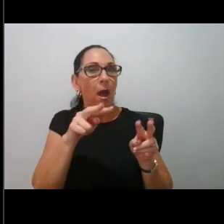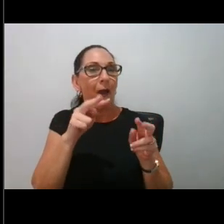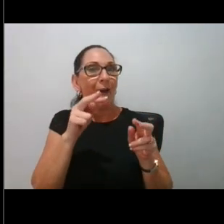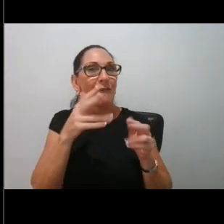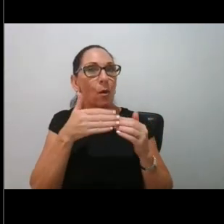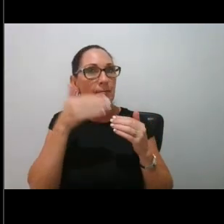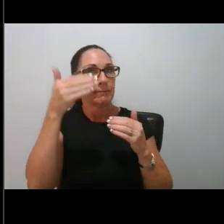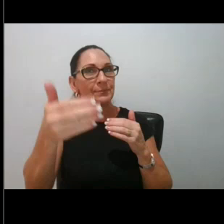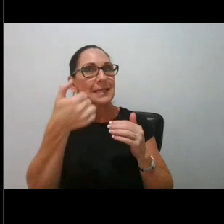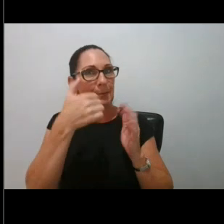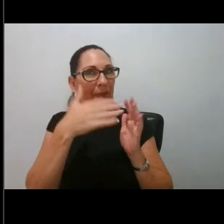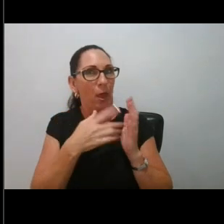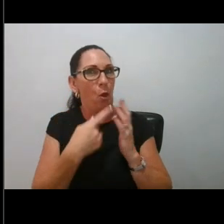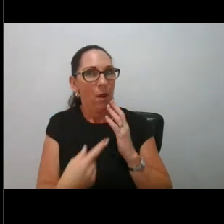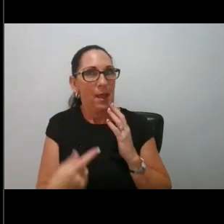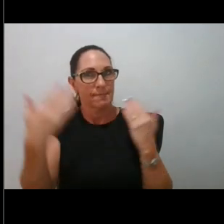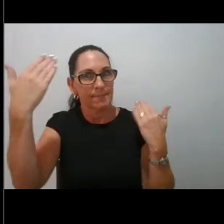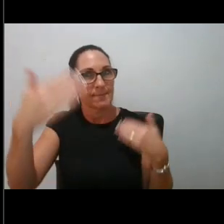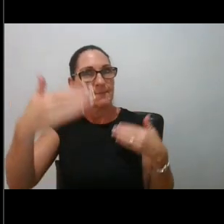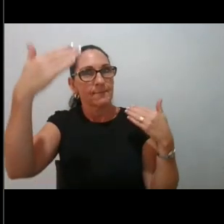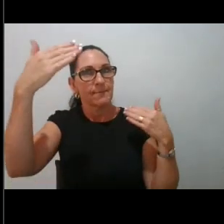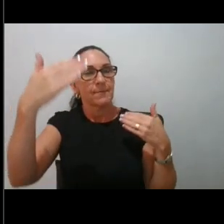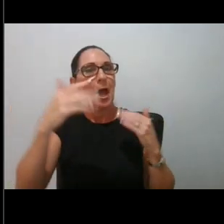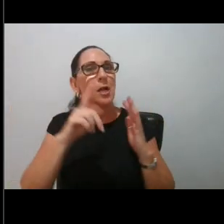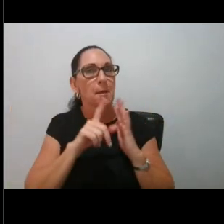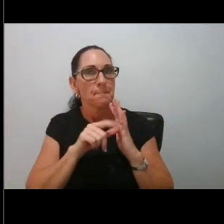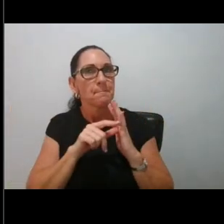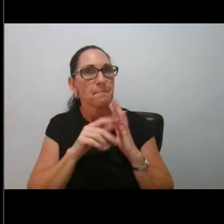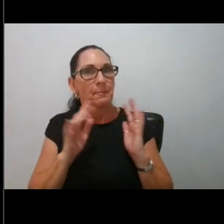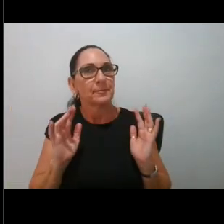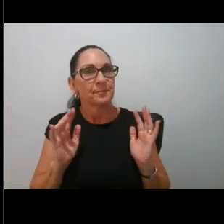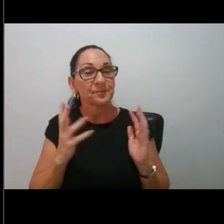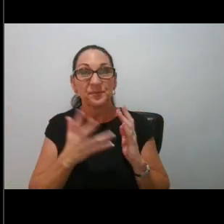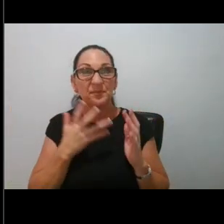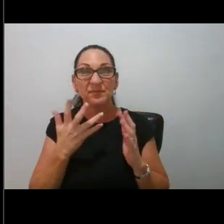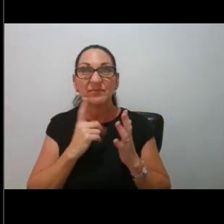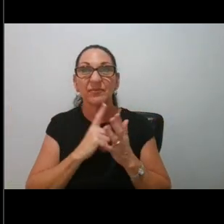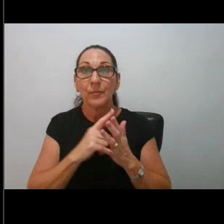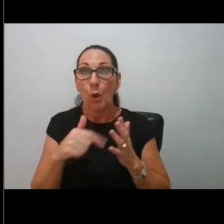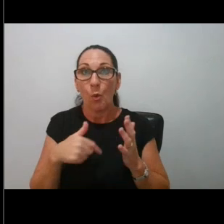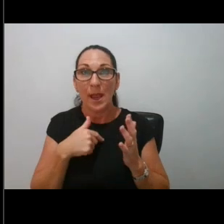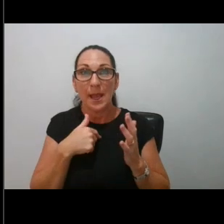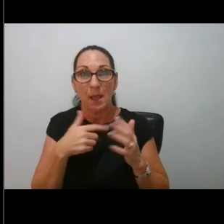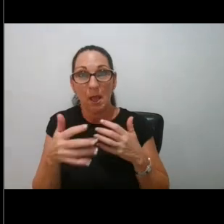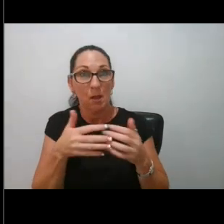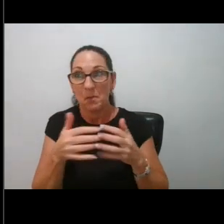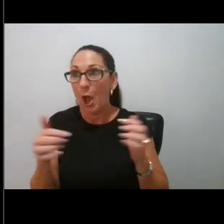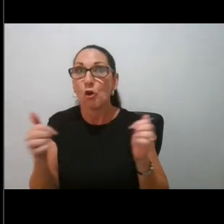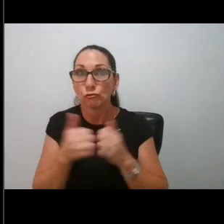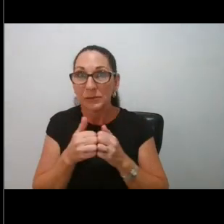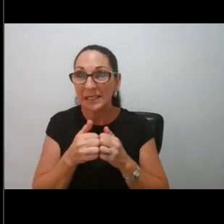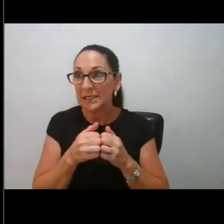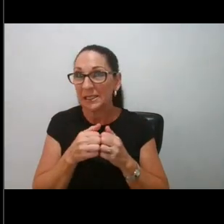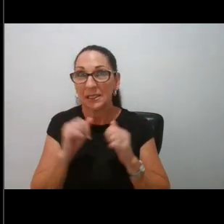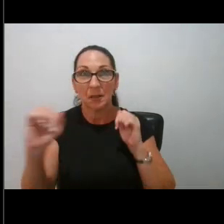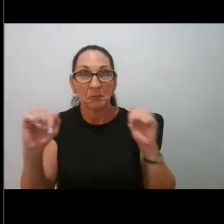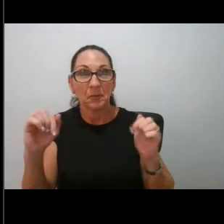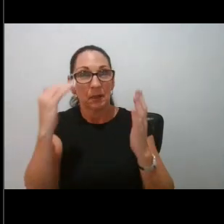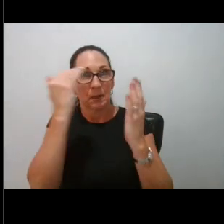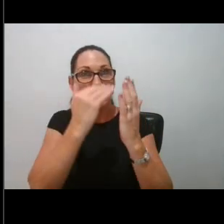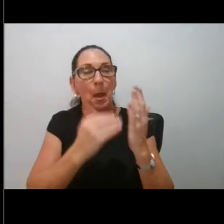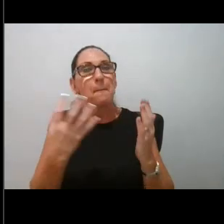conference. So it is time limited, which means that any outcomes we are facilitating need to be completed within that